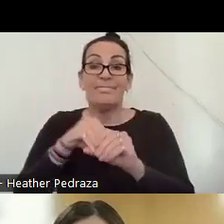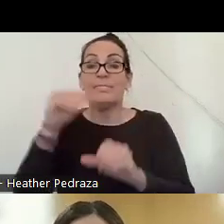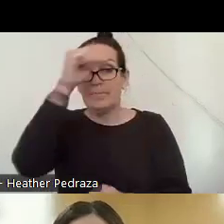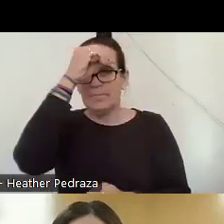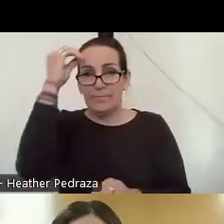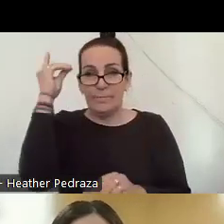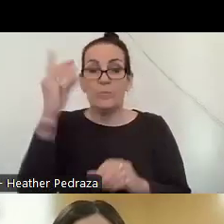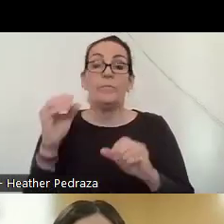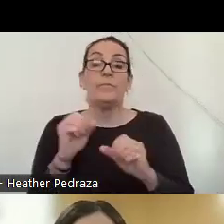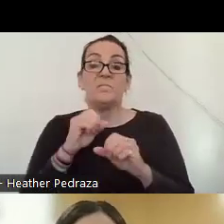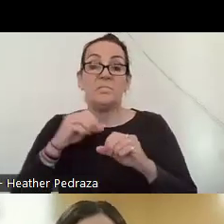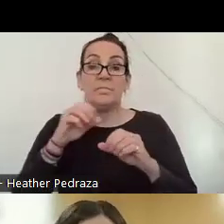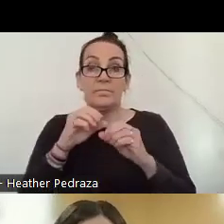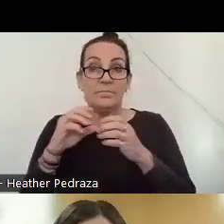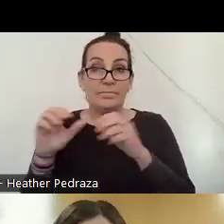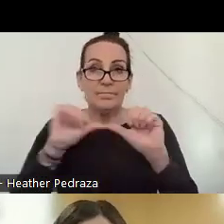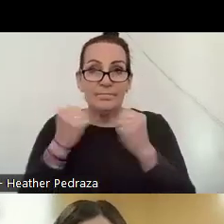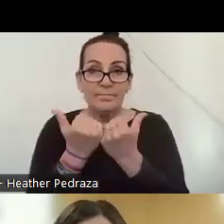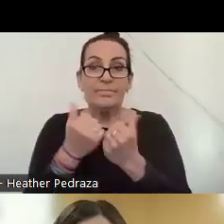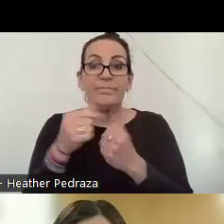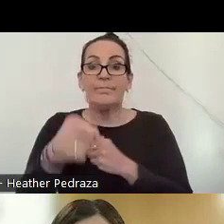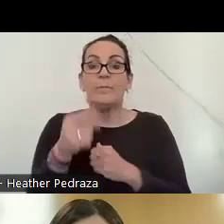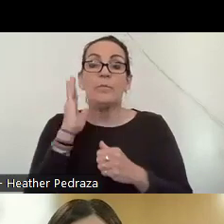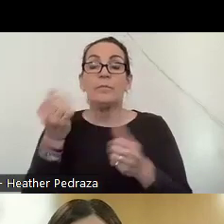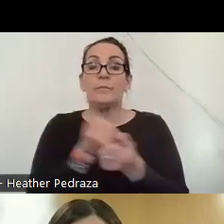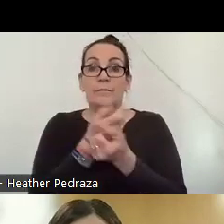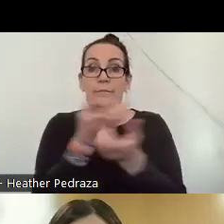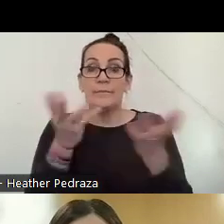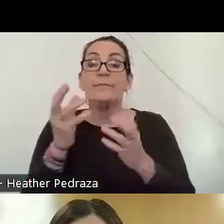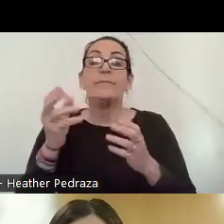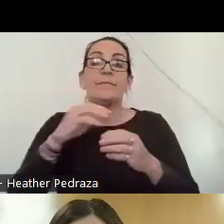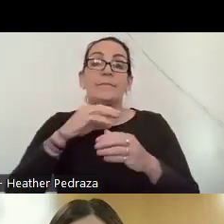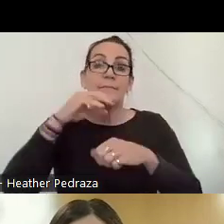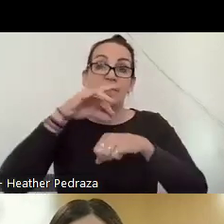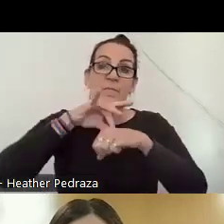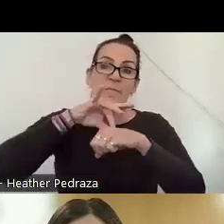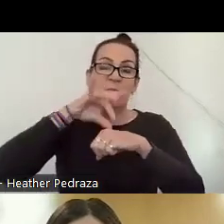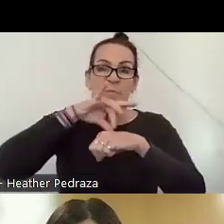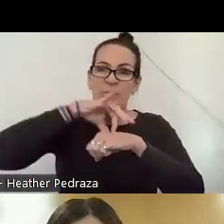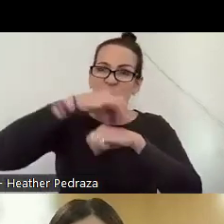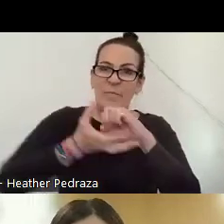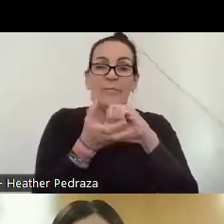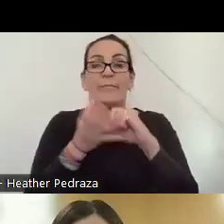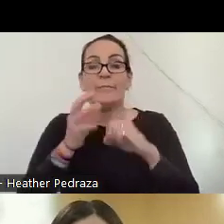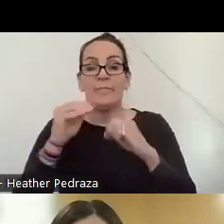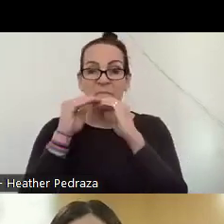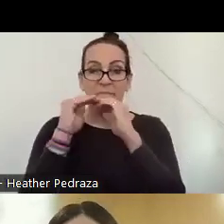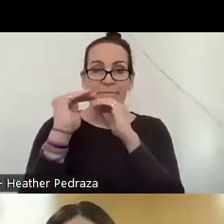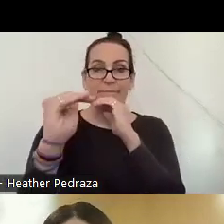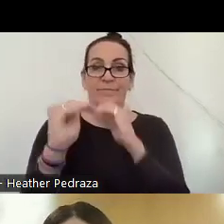occurring on a global and national level with a review of highlights and trends. So please welcome Dr. Plosky.